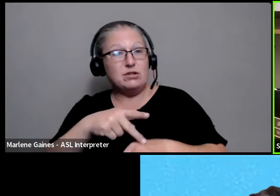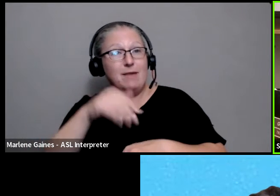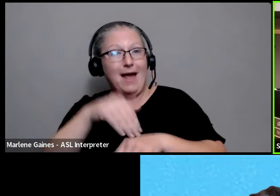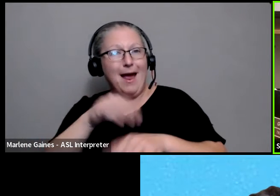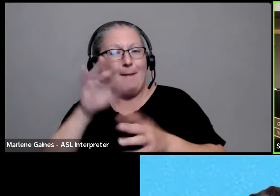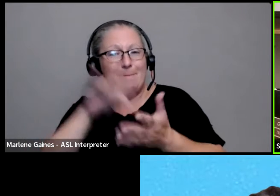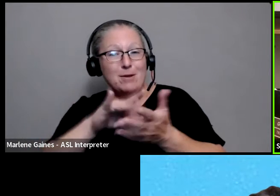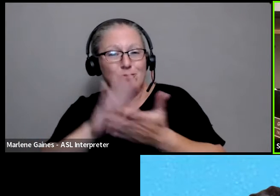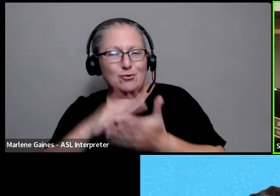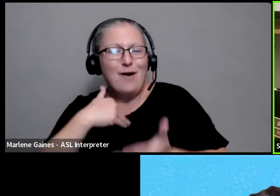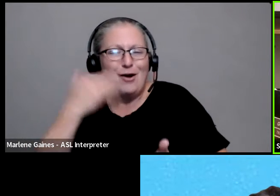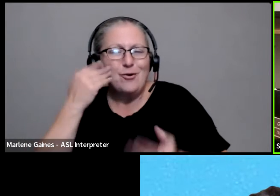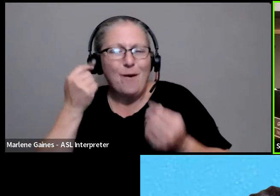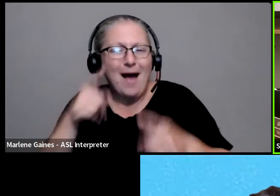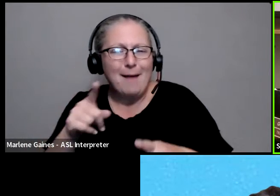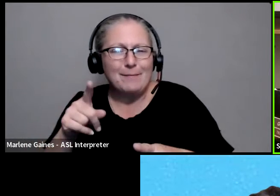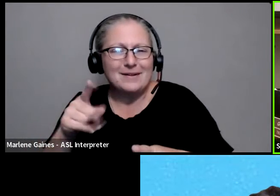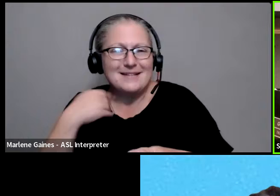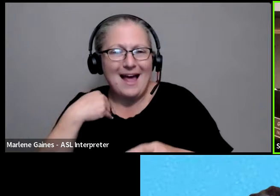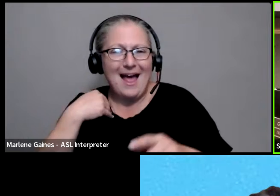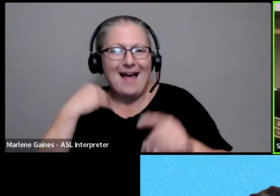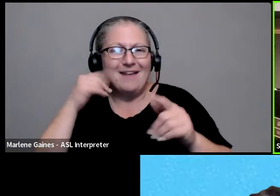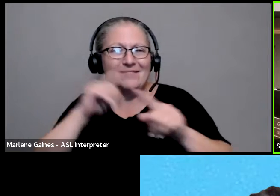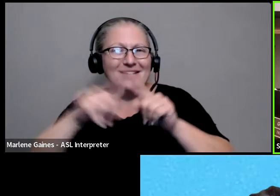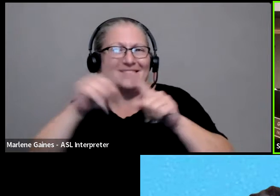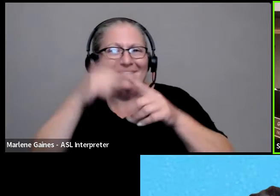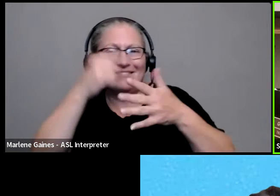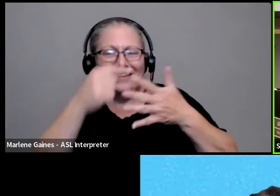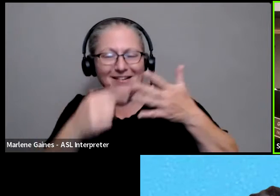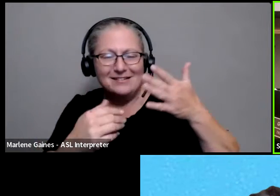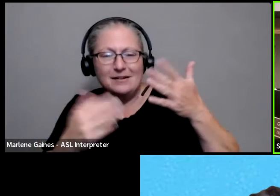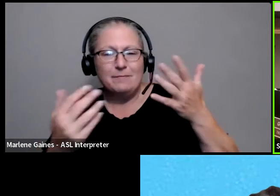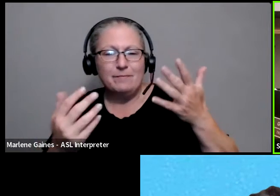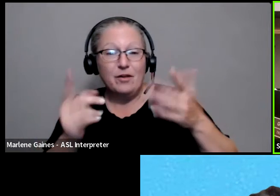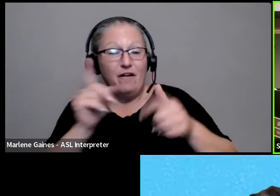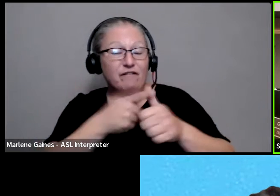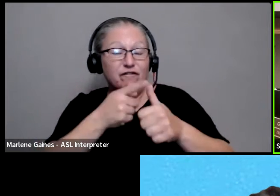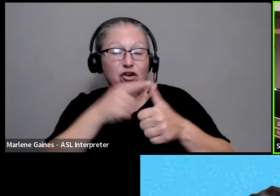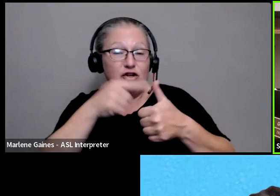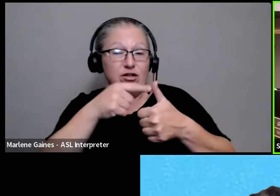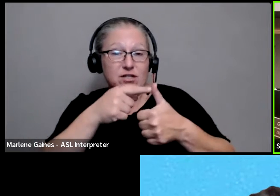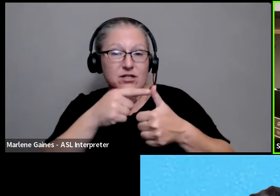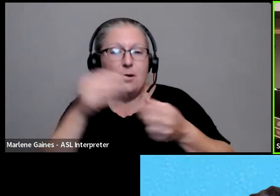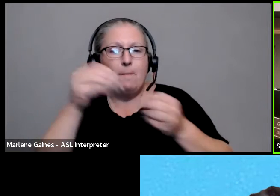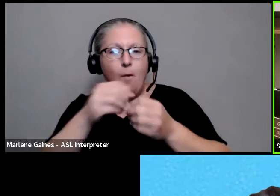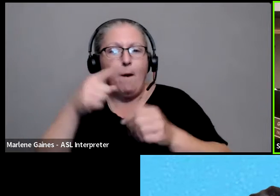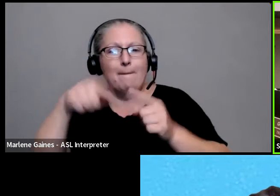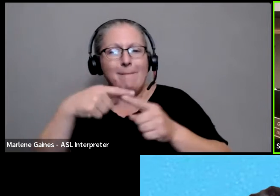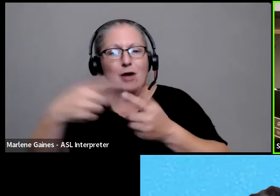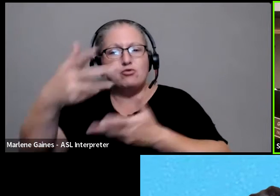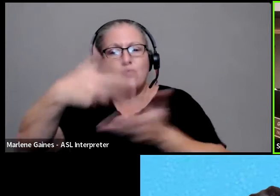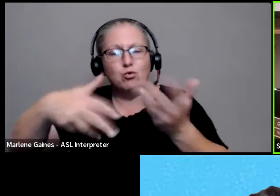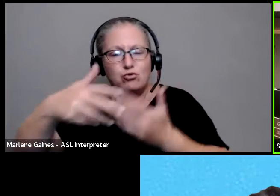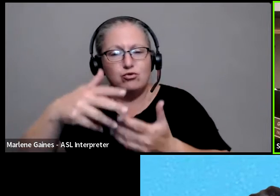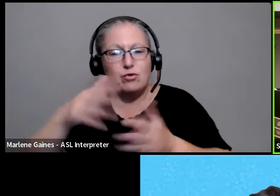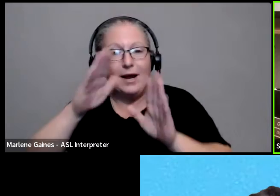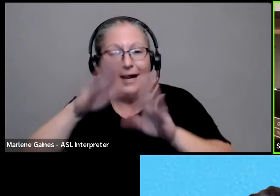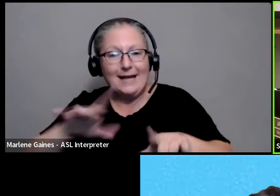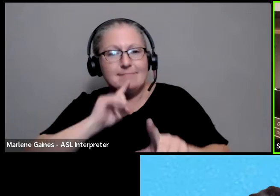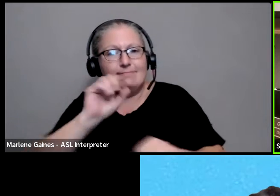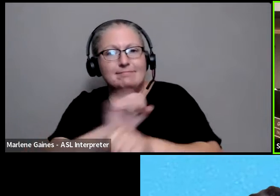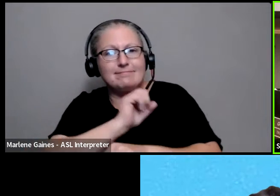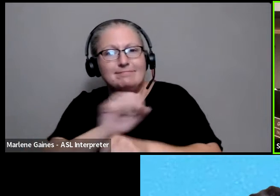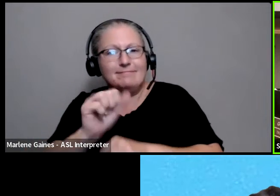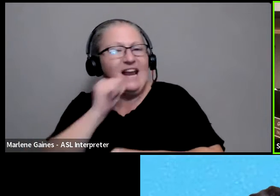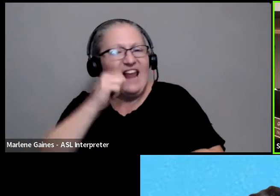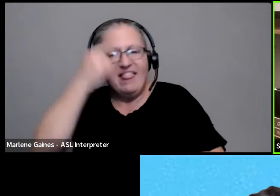happens, and there's degrees. I think the first degree is the more socialization, where kids are actually not